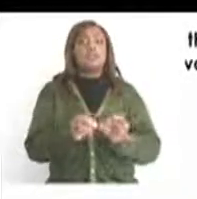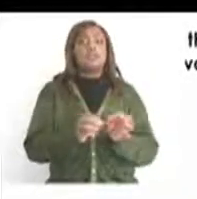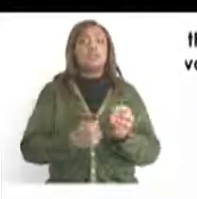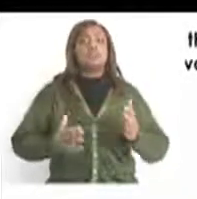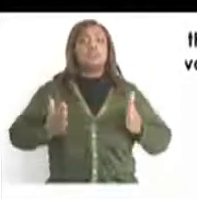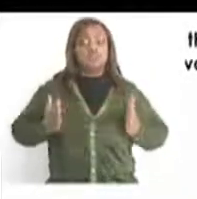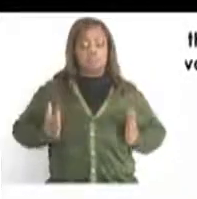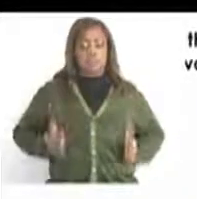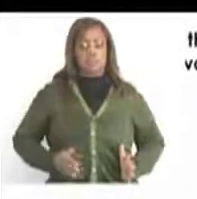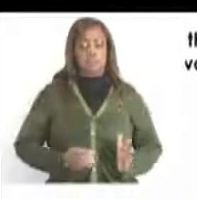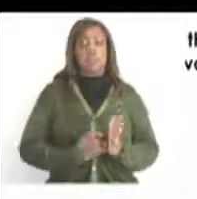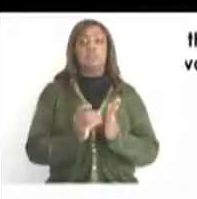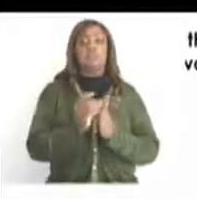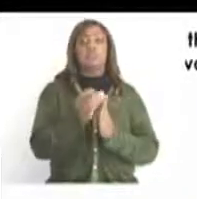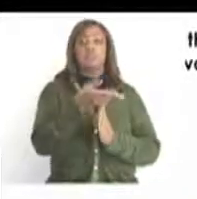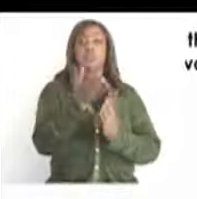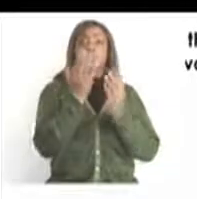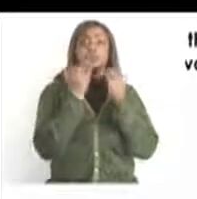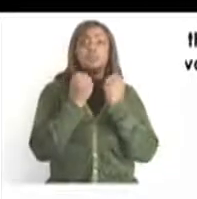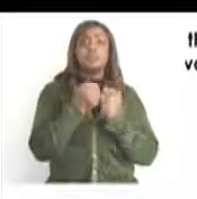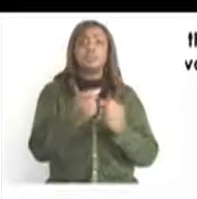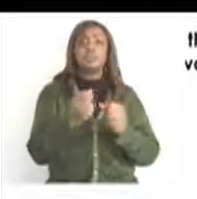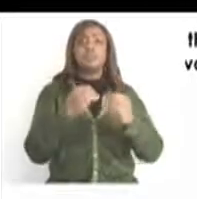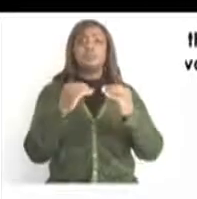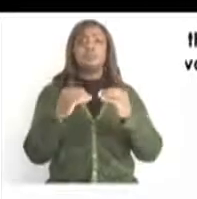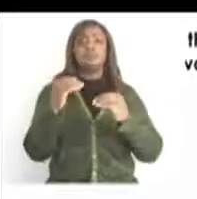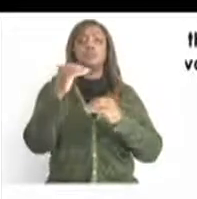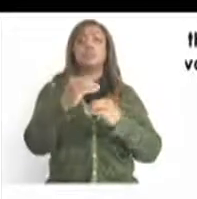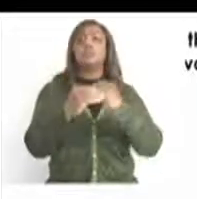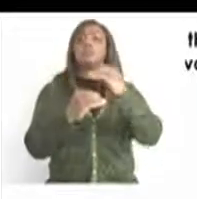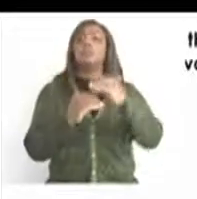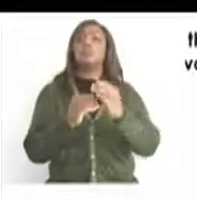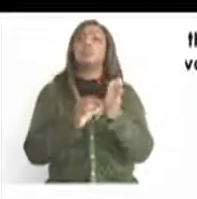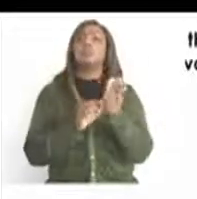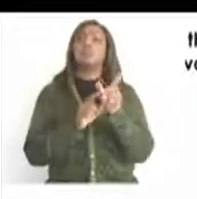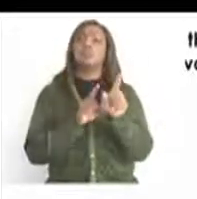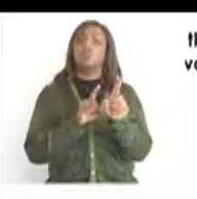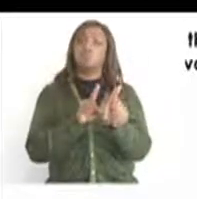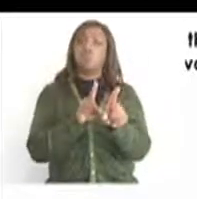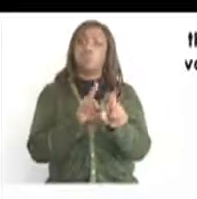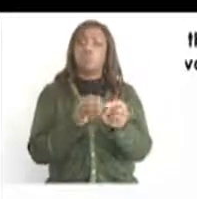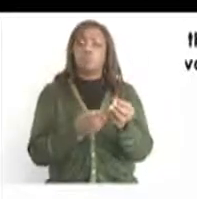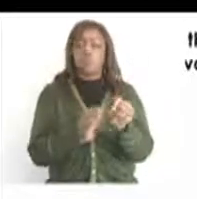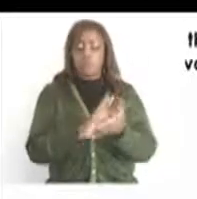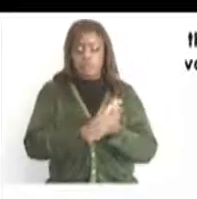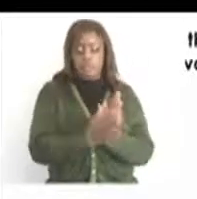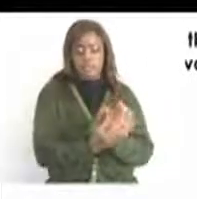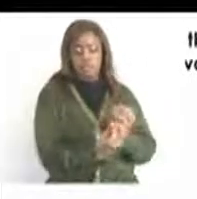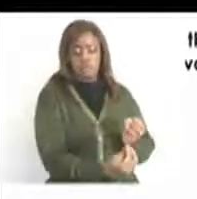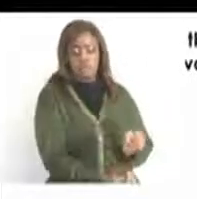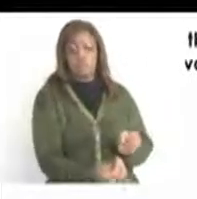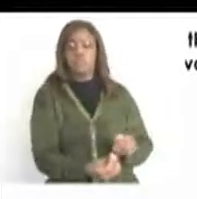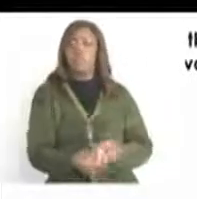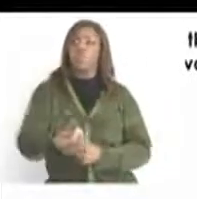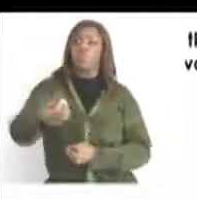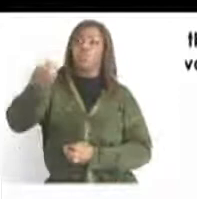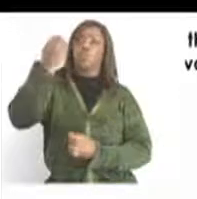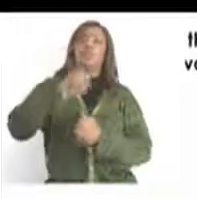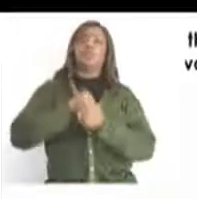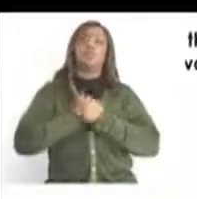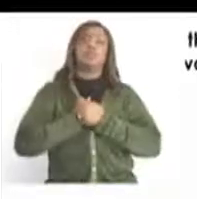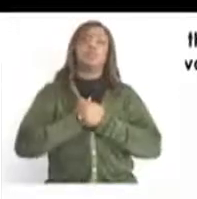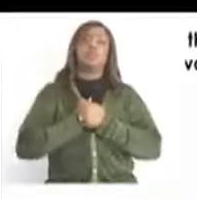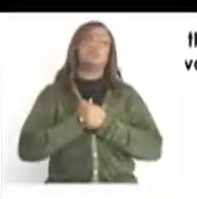and appreciate these important steps towards adulthood. Chanel, are you there on page 16?